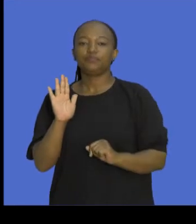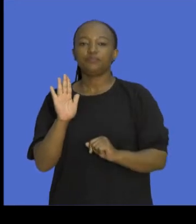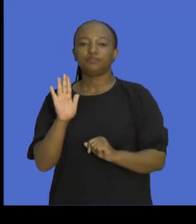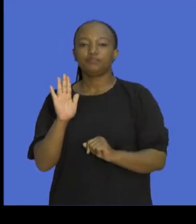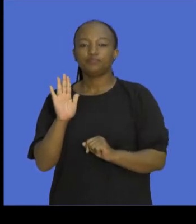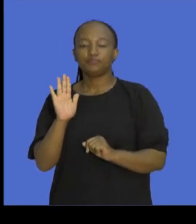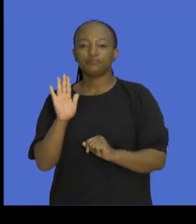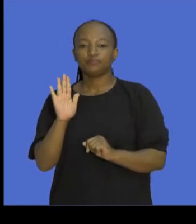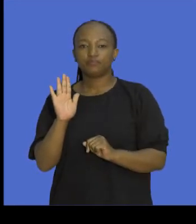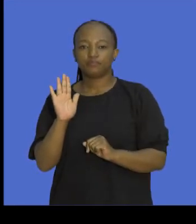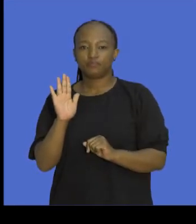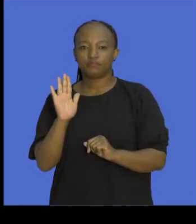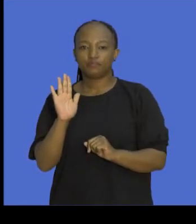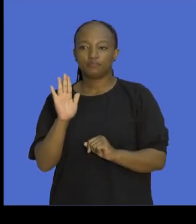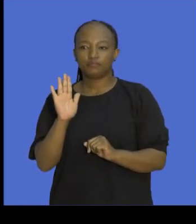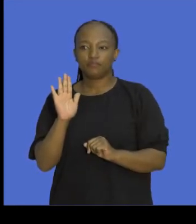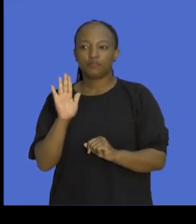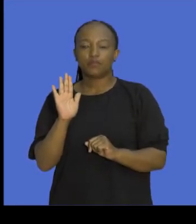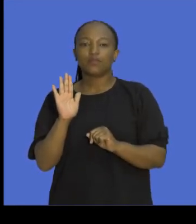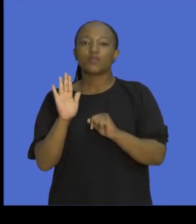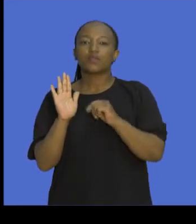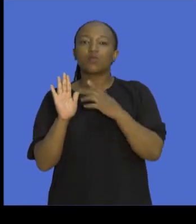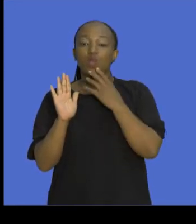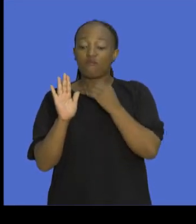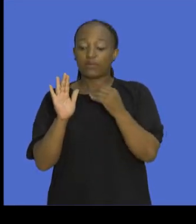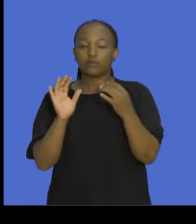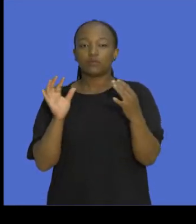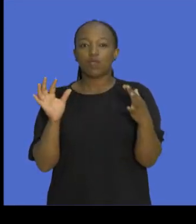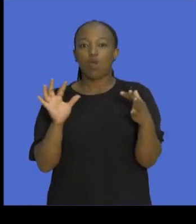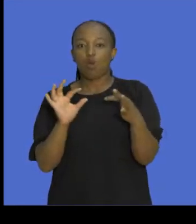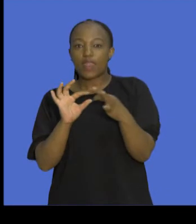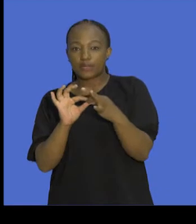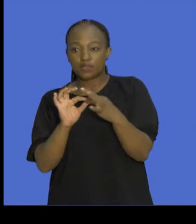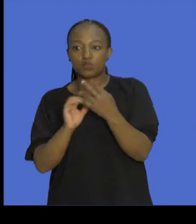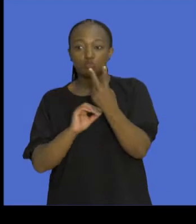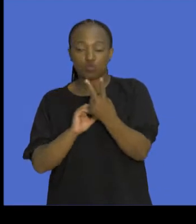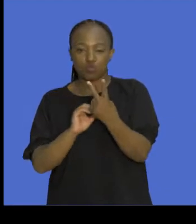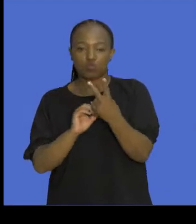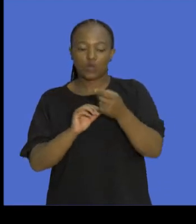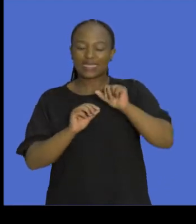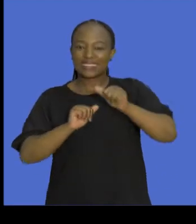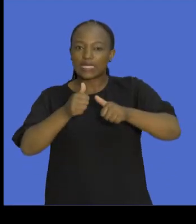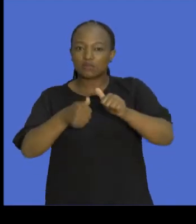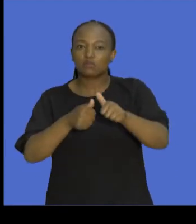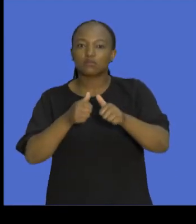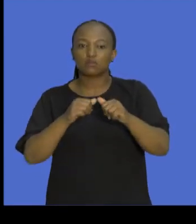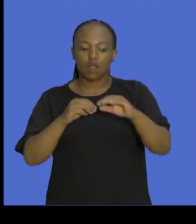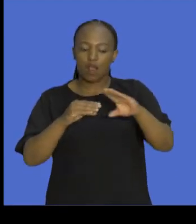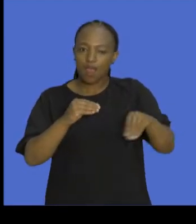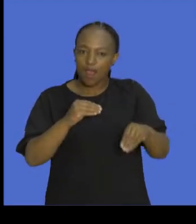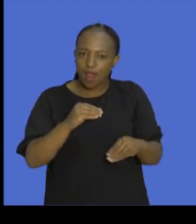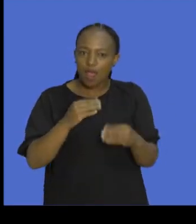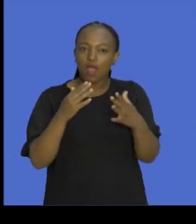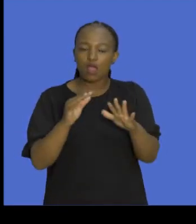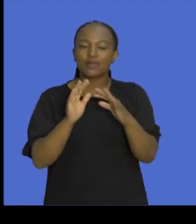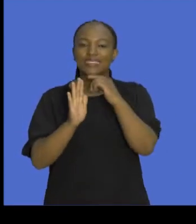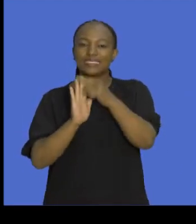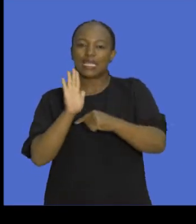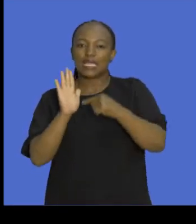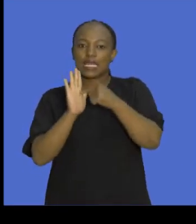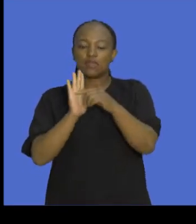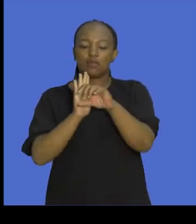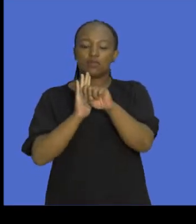you have got two types of connections. We've got a series circuit, which by now you may